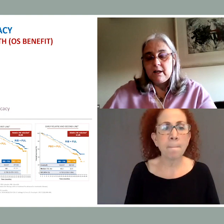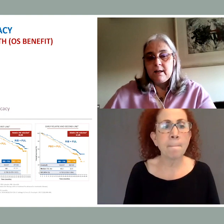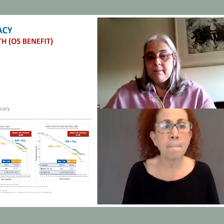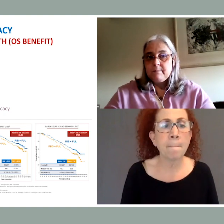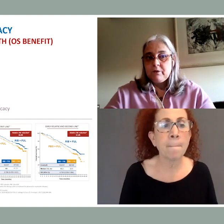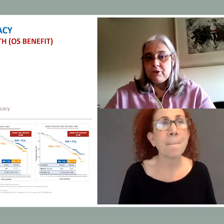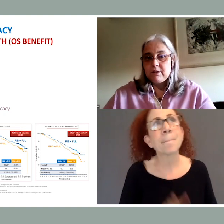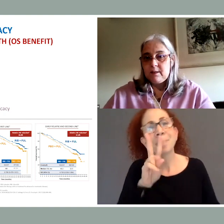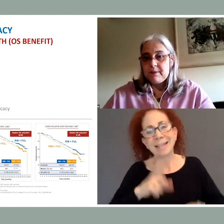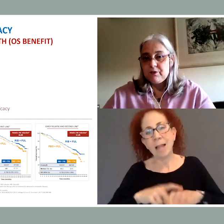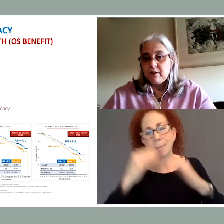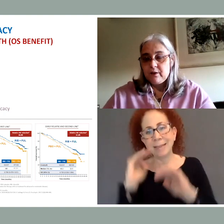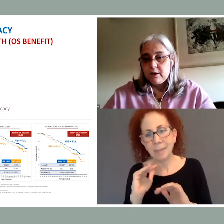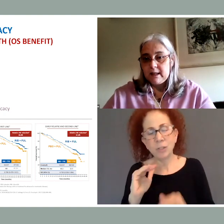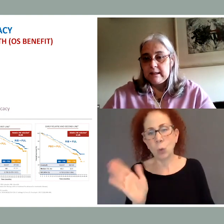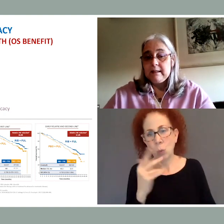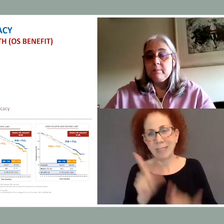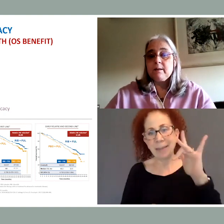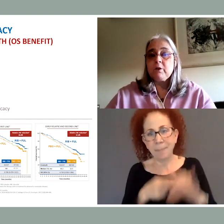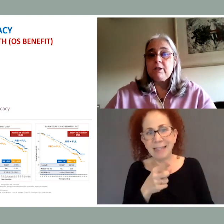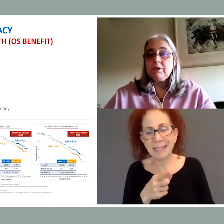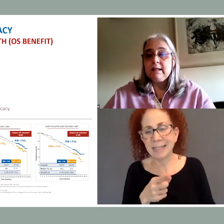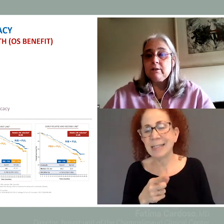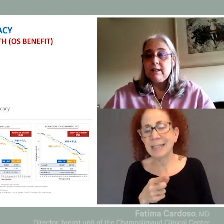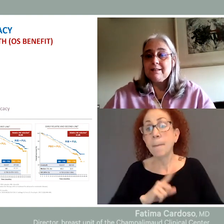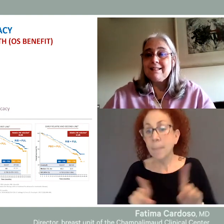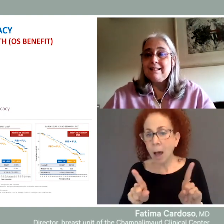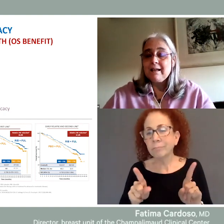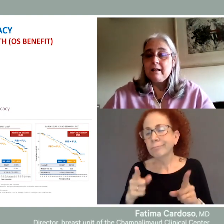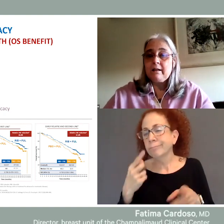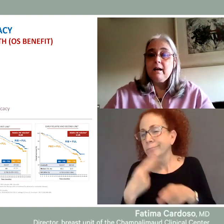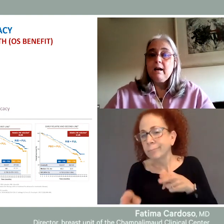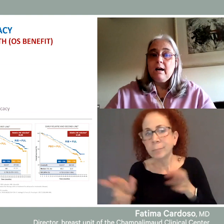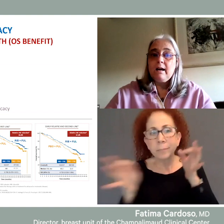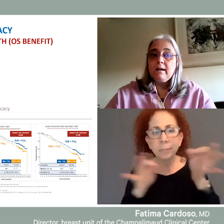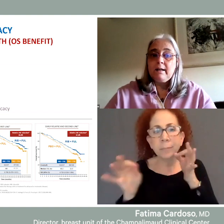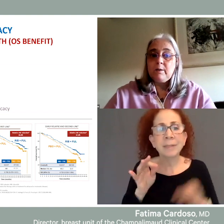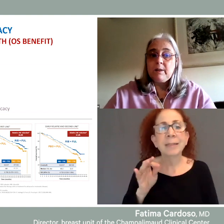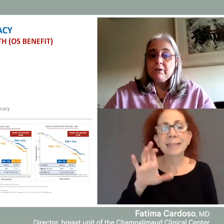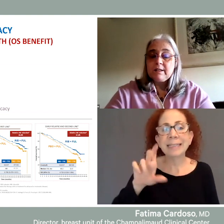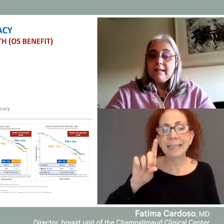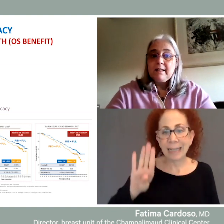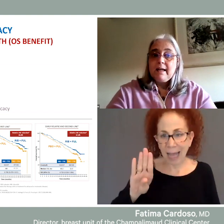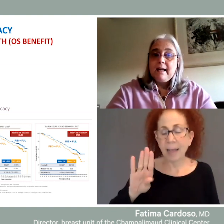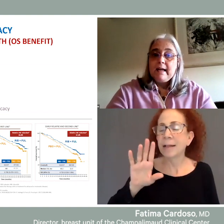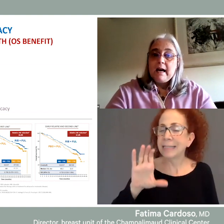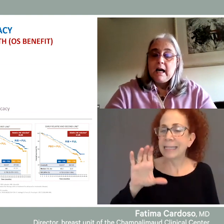Because of time, I'm going to skip this very quickly, but I'm going to tell you that CDK